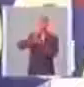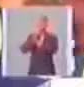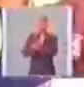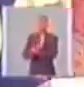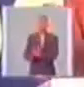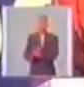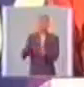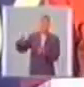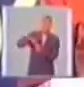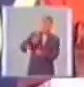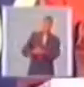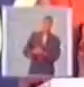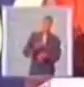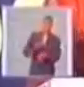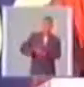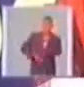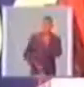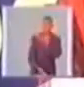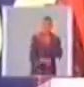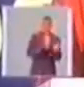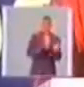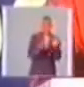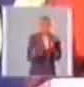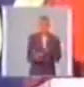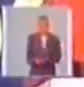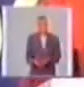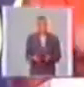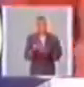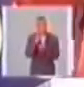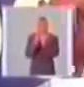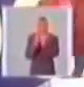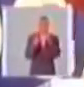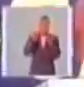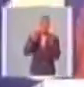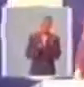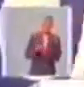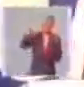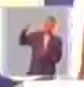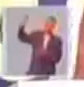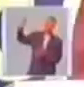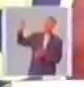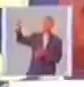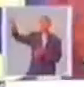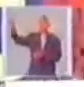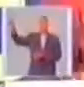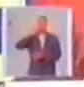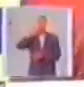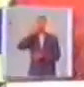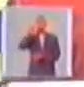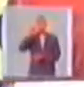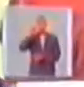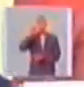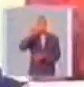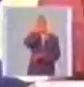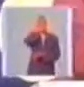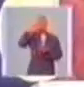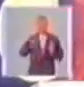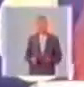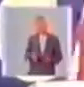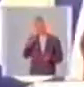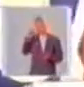right, Jesus Christ. And it's Malachi, no near Christo ni and one Christo for Mara. Tis as a me. It is